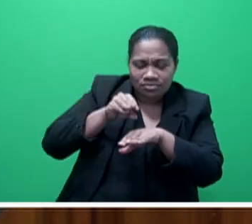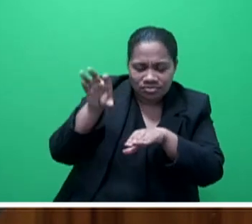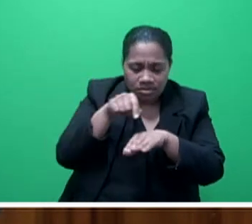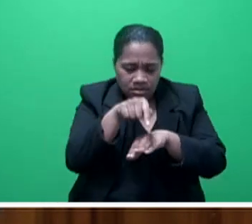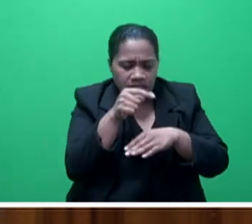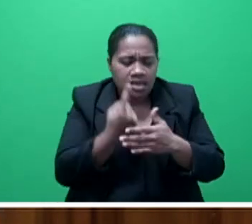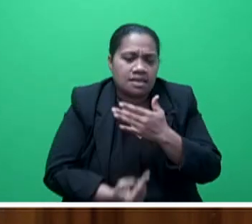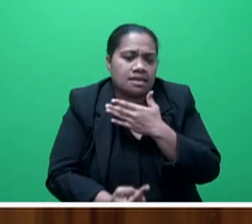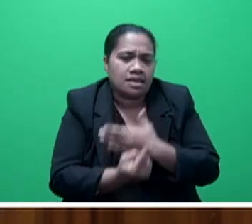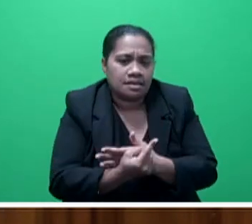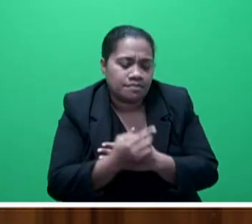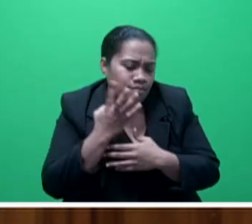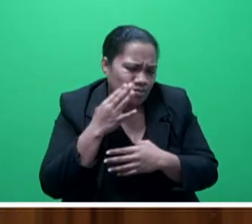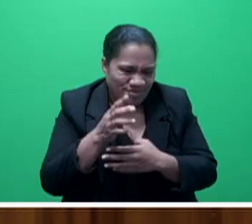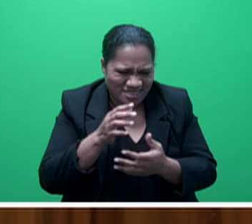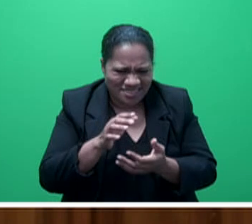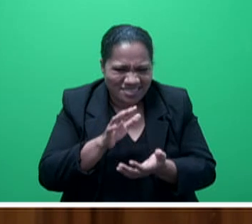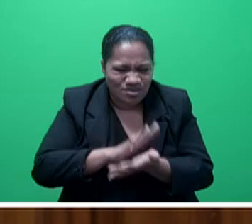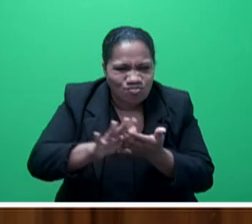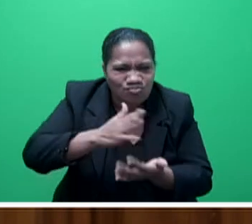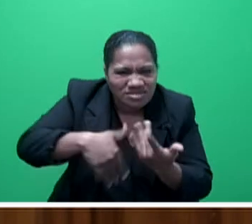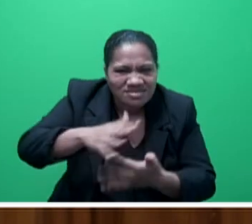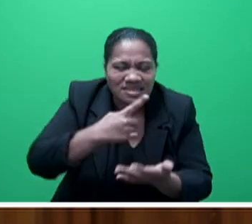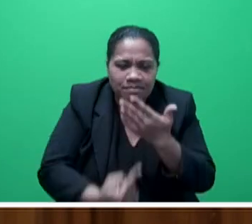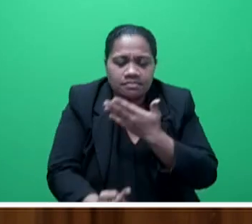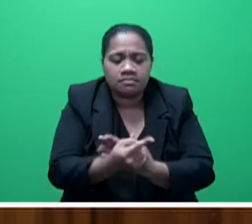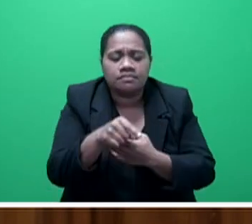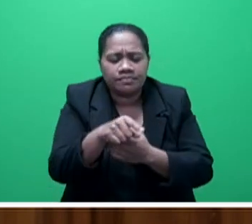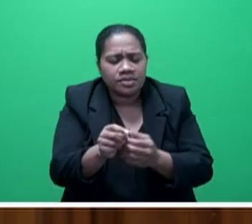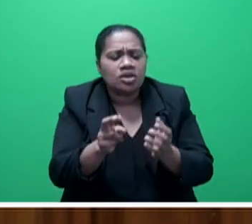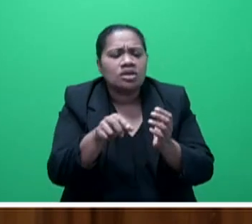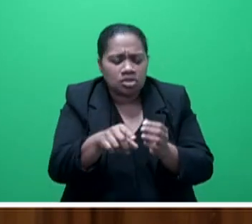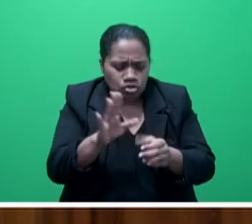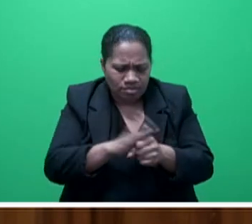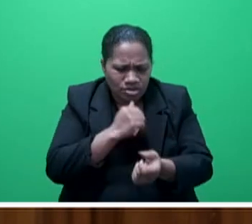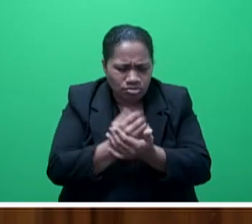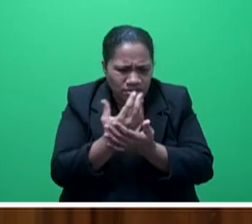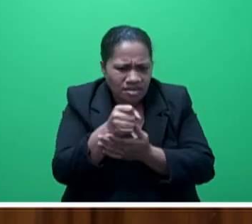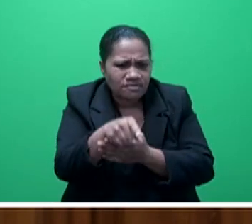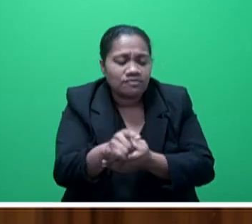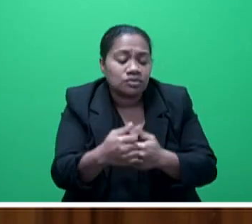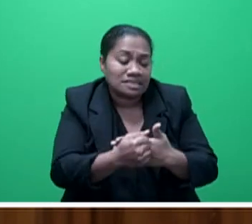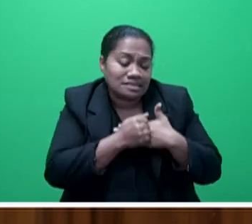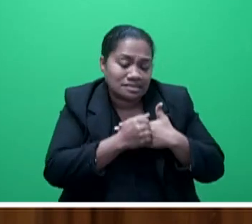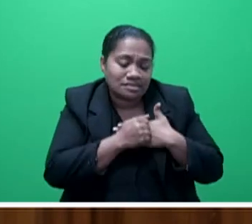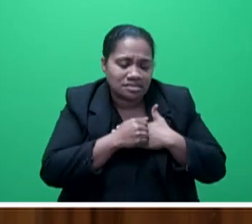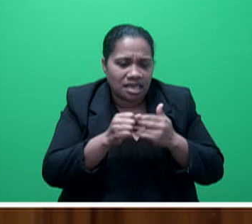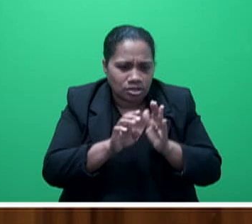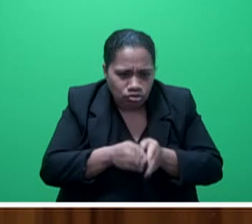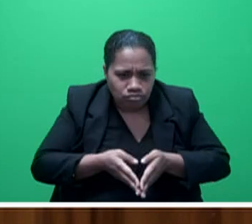This allocation will have a sure and direct impact on rural people's health and well-being, security, and improved resilience.